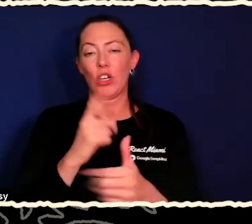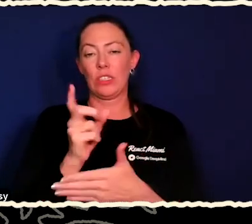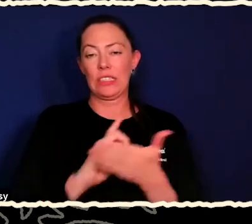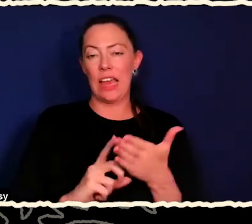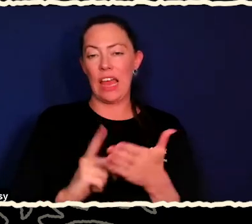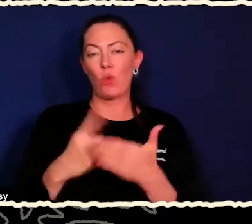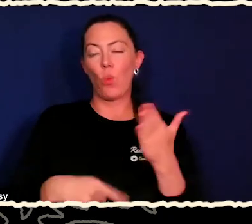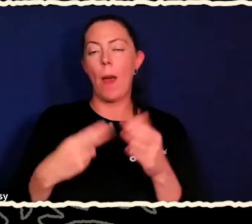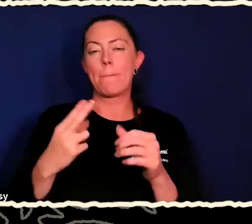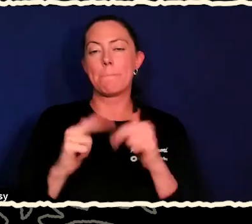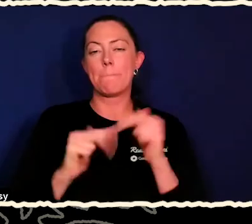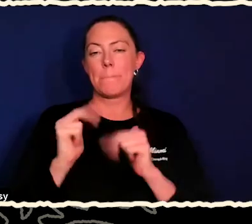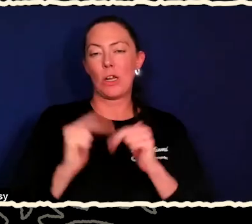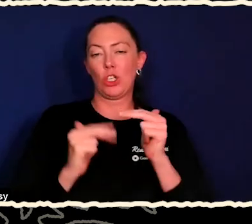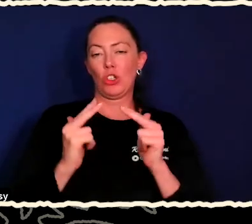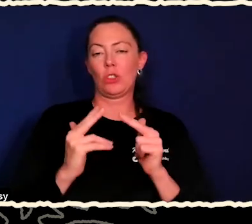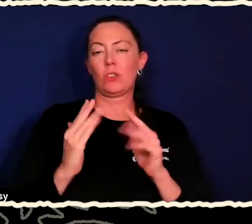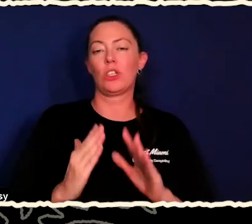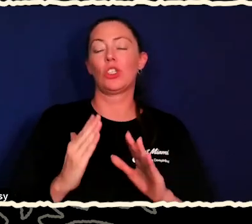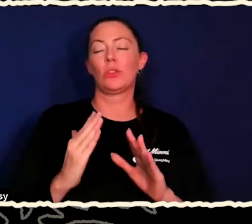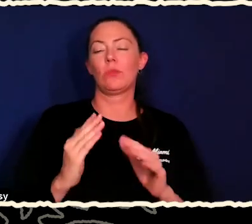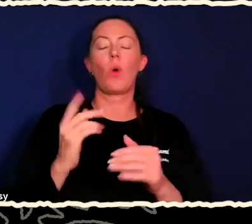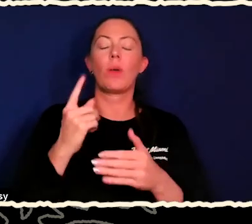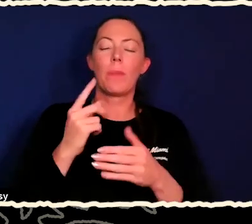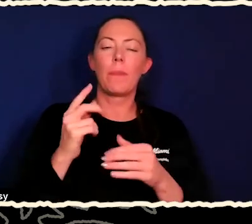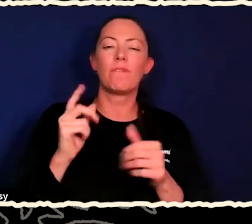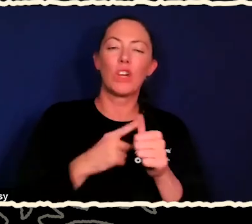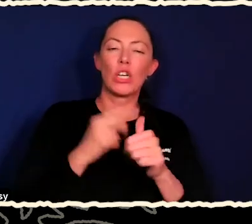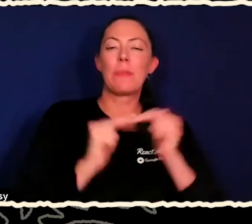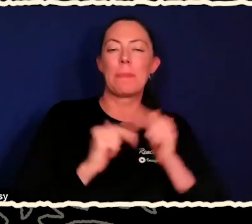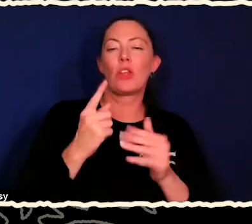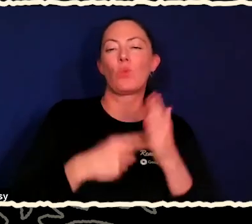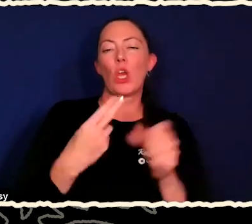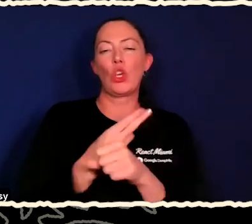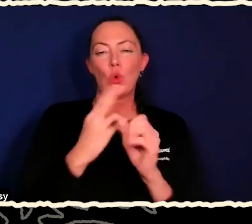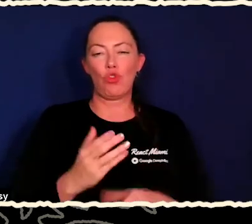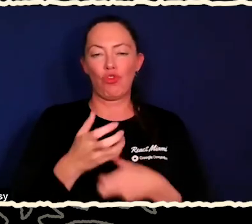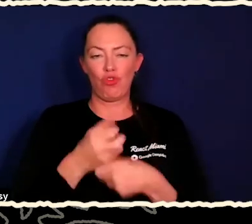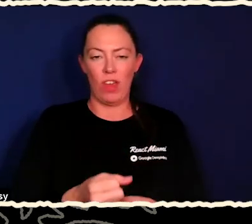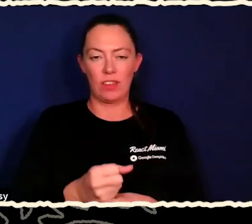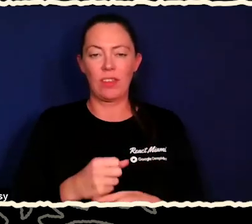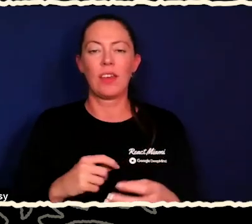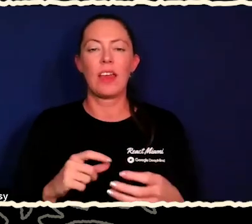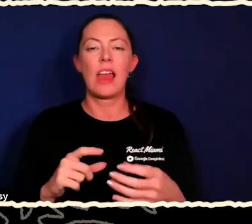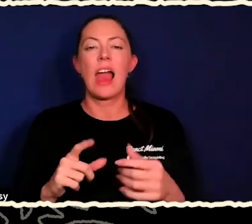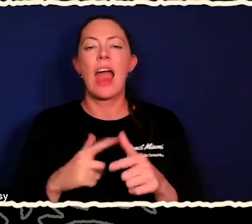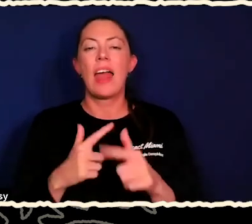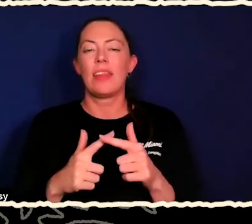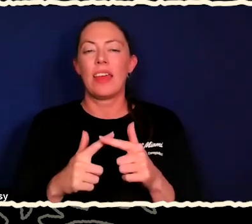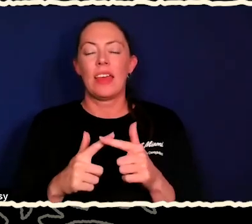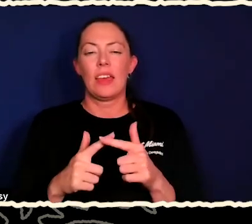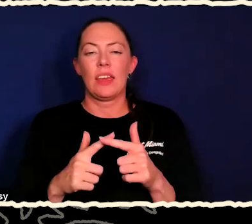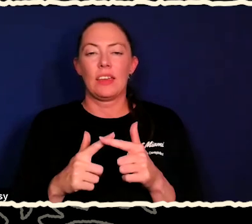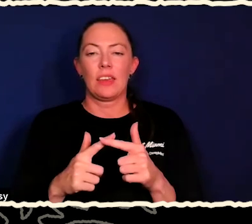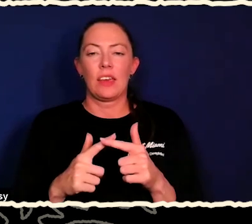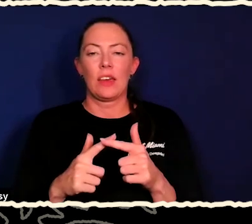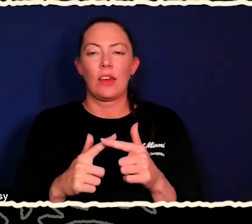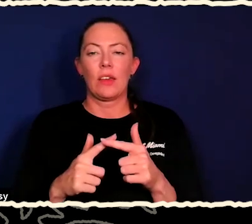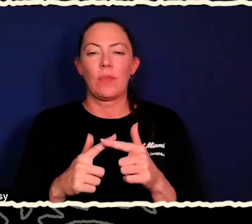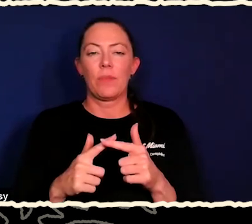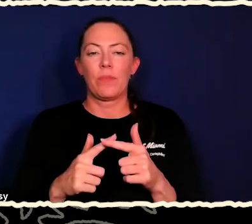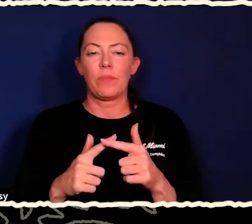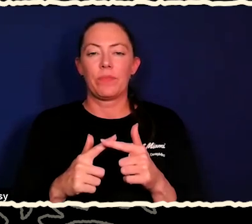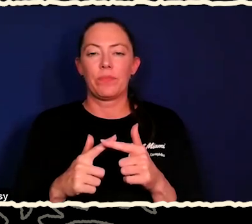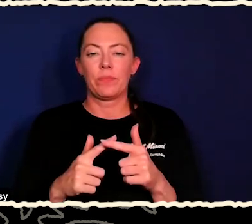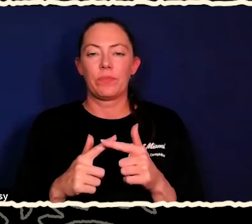agent. If you remember one thing from today, agentic AI doesn't break React. Unstructured autonomy does.